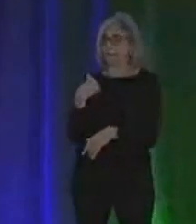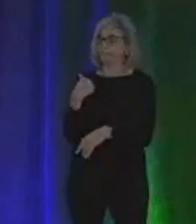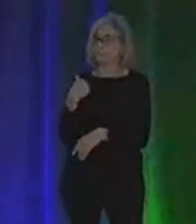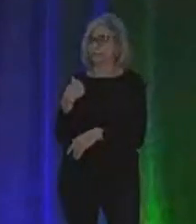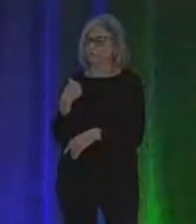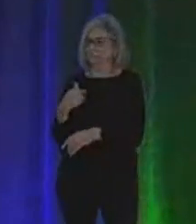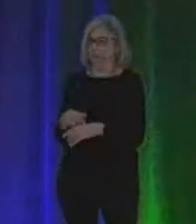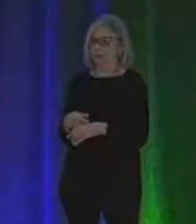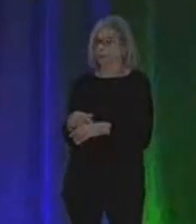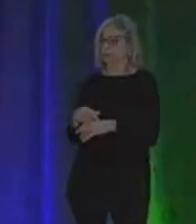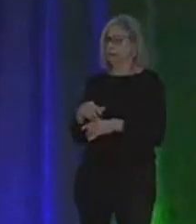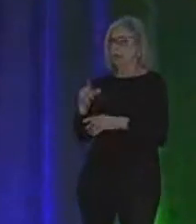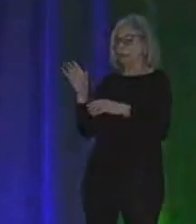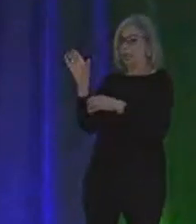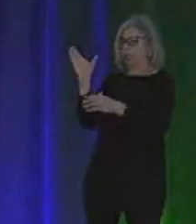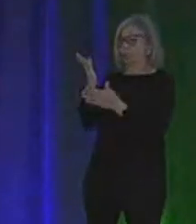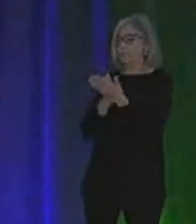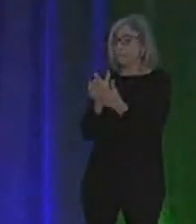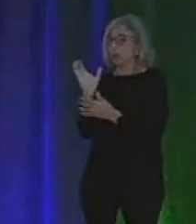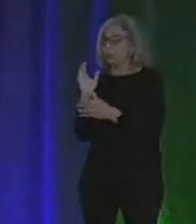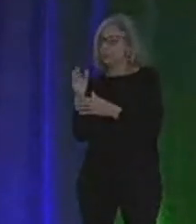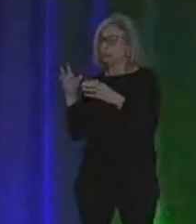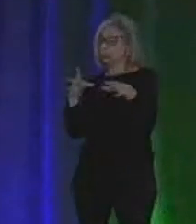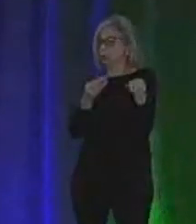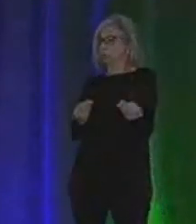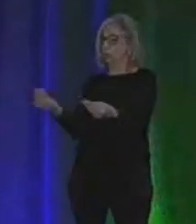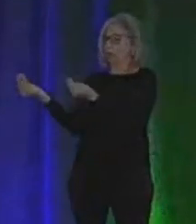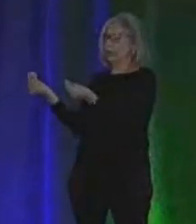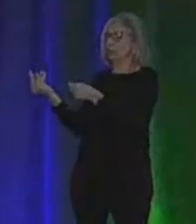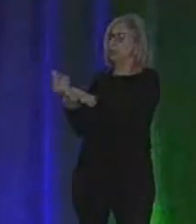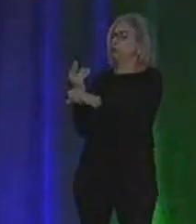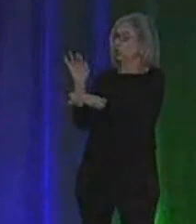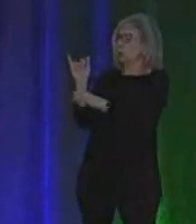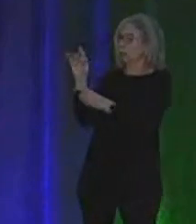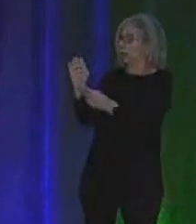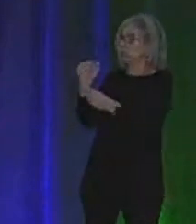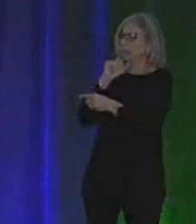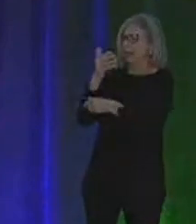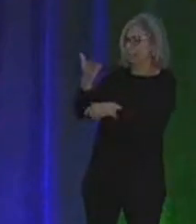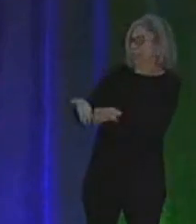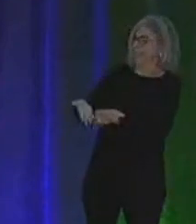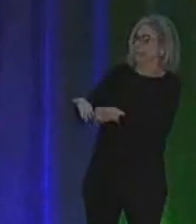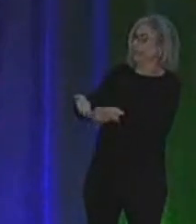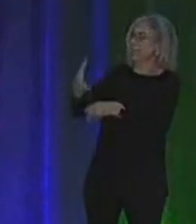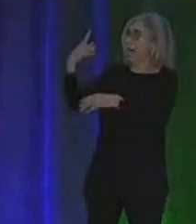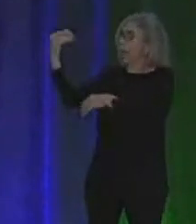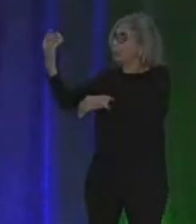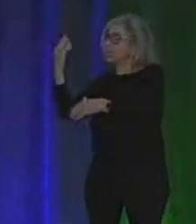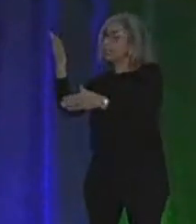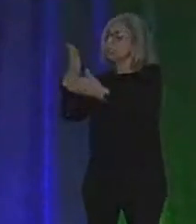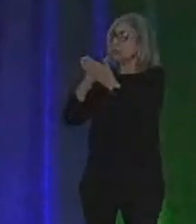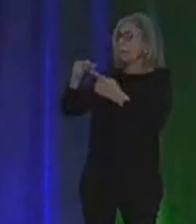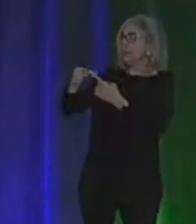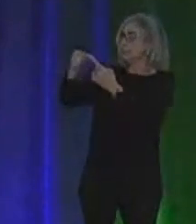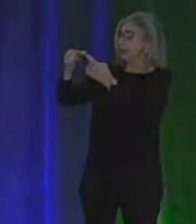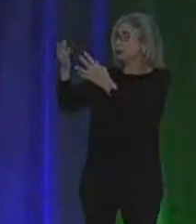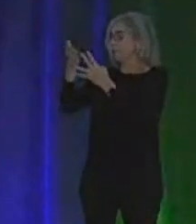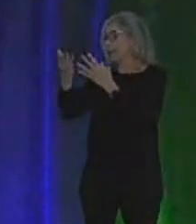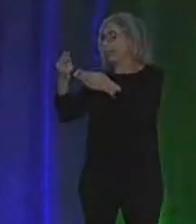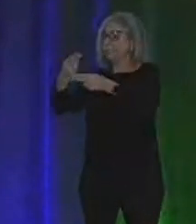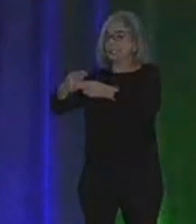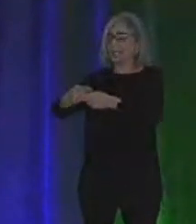is the page or the component that will render if the user tries to navigate to a route that doesn't exist. So outside of some of these special file